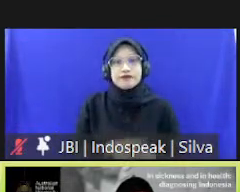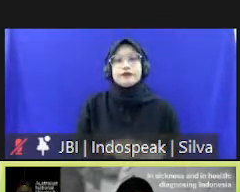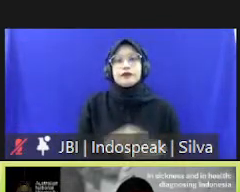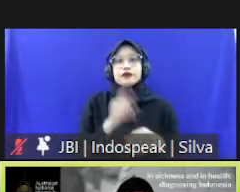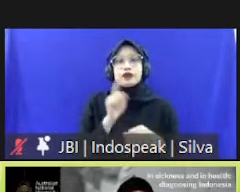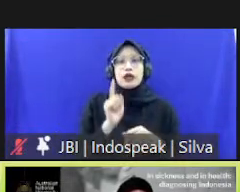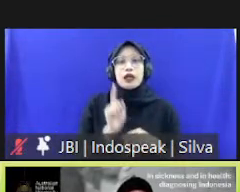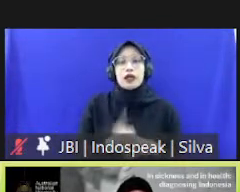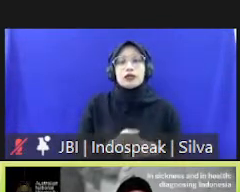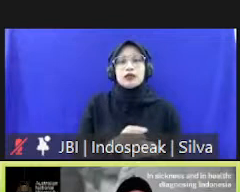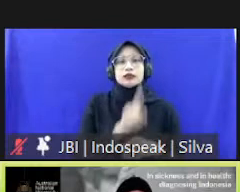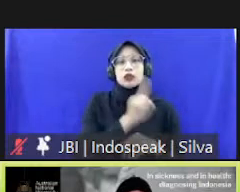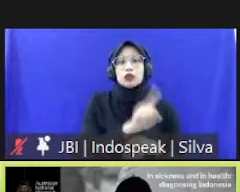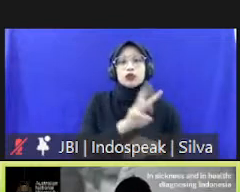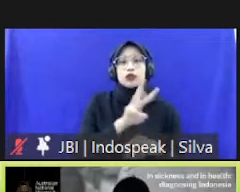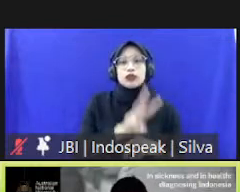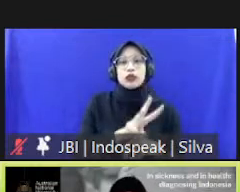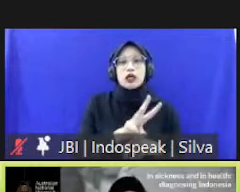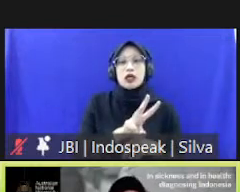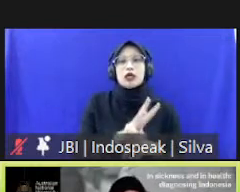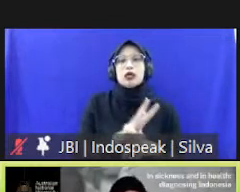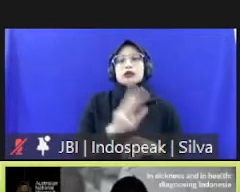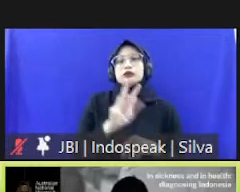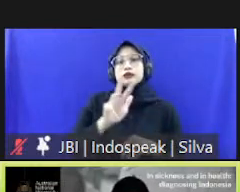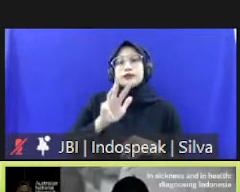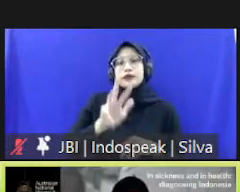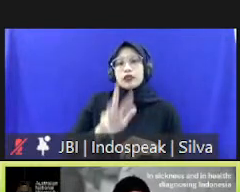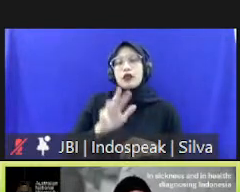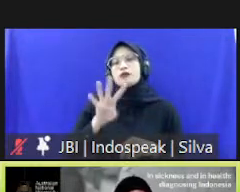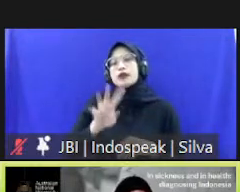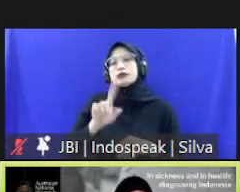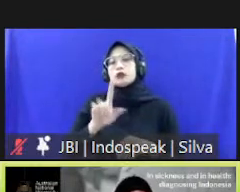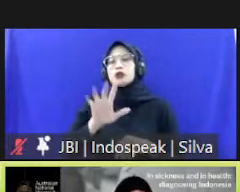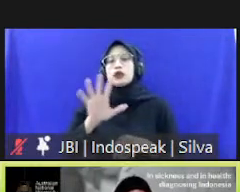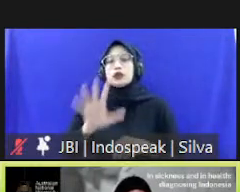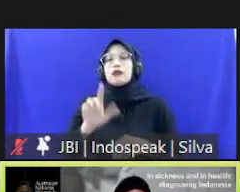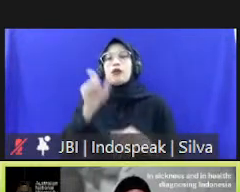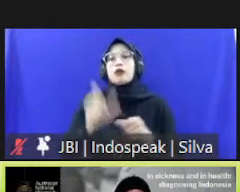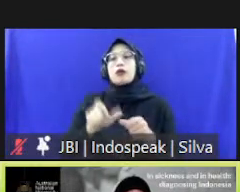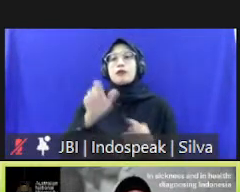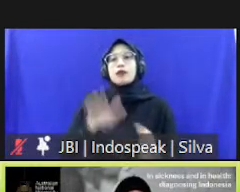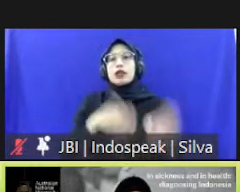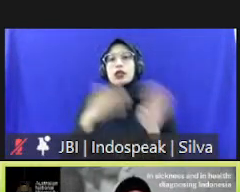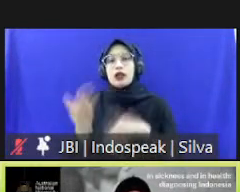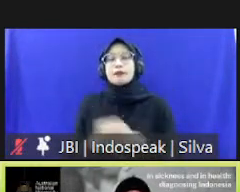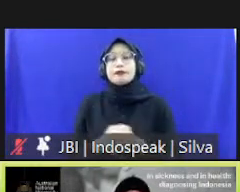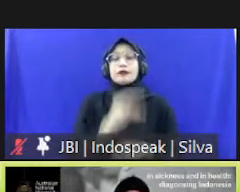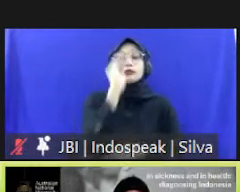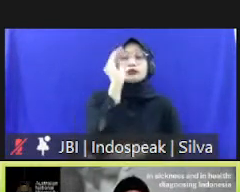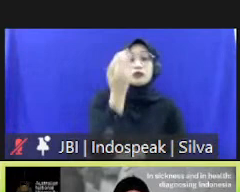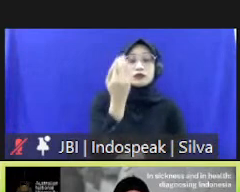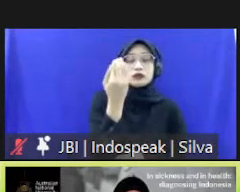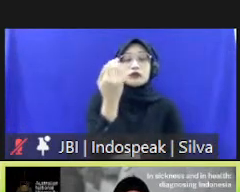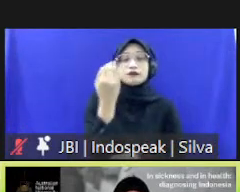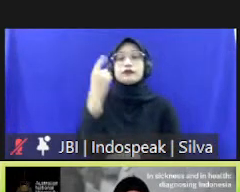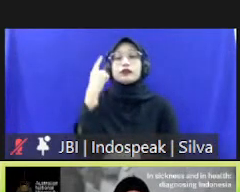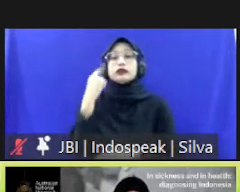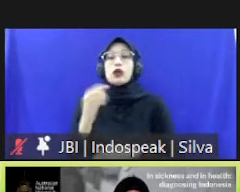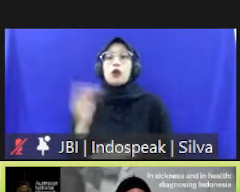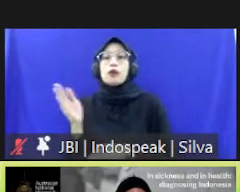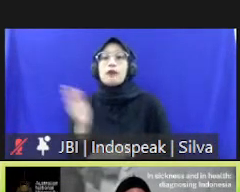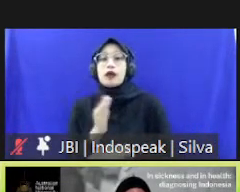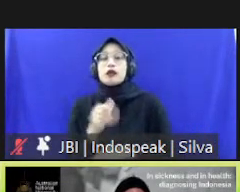415,000 lives. And DKI Jakarta and West Java are two of the provinces with the highest number of